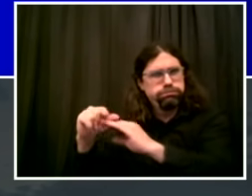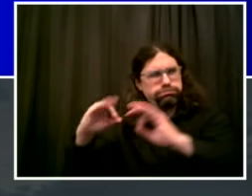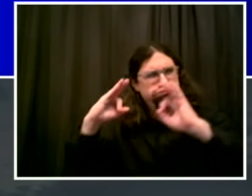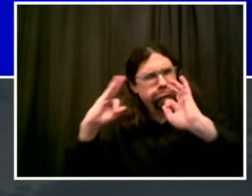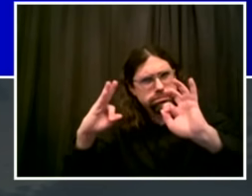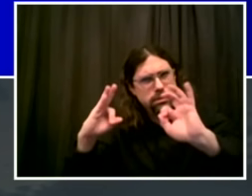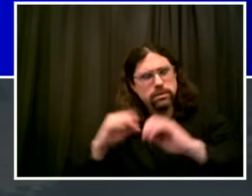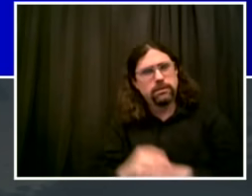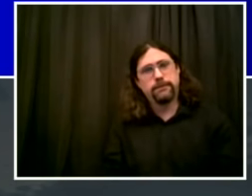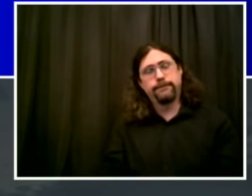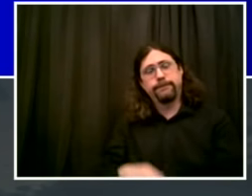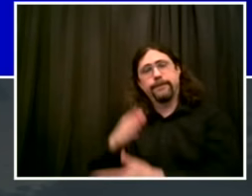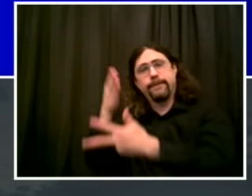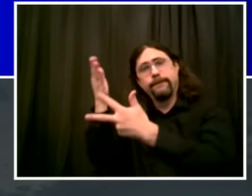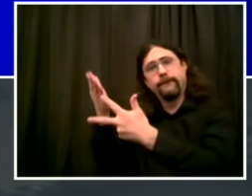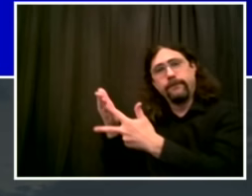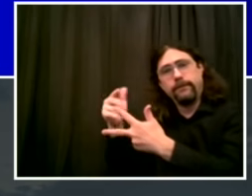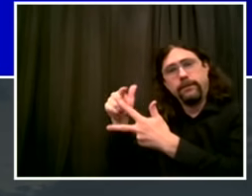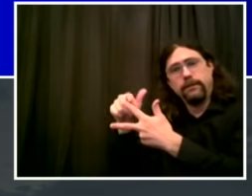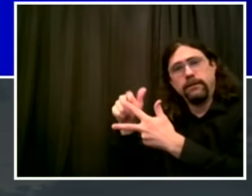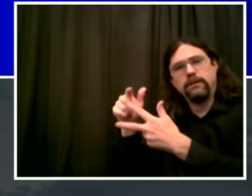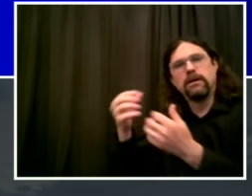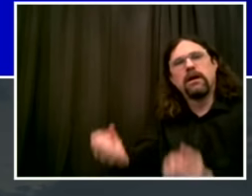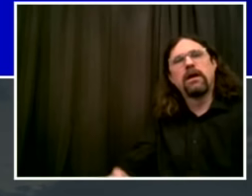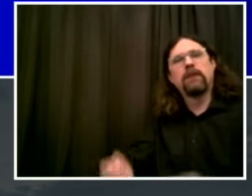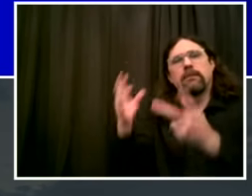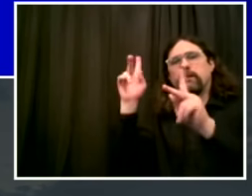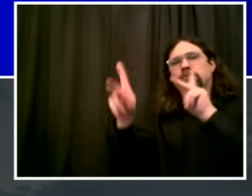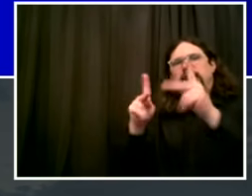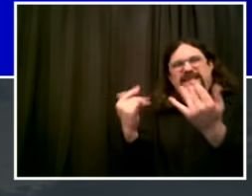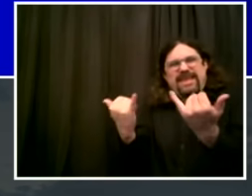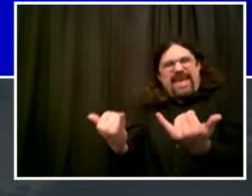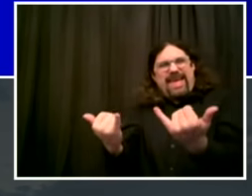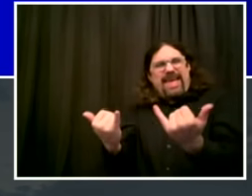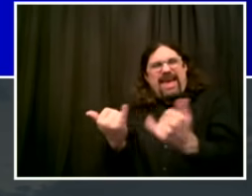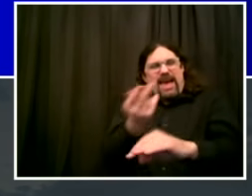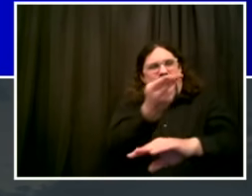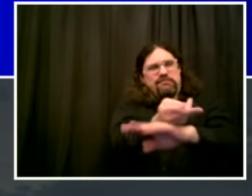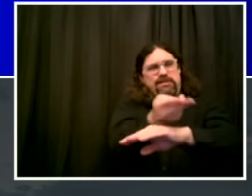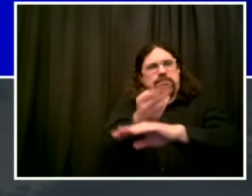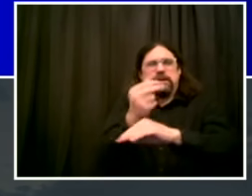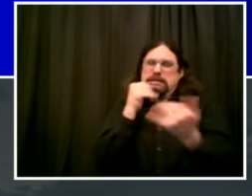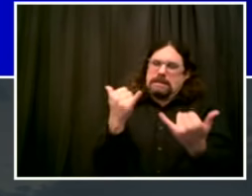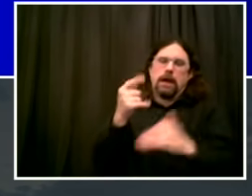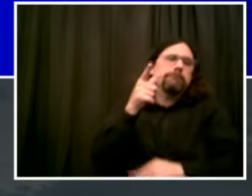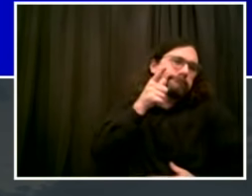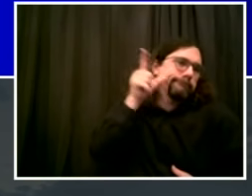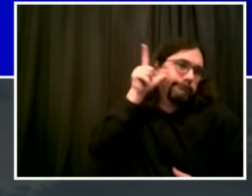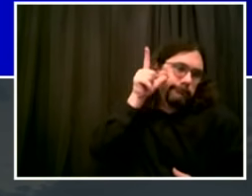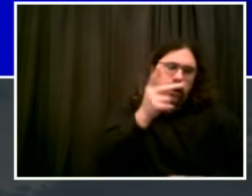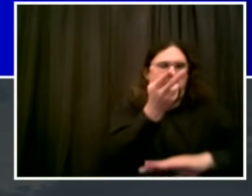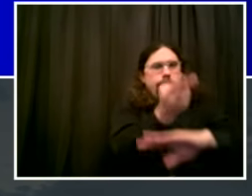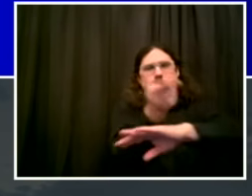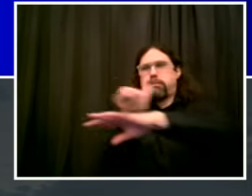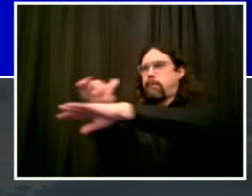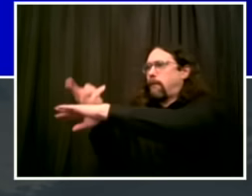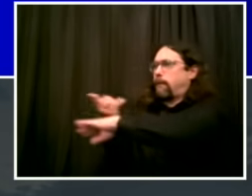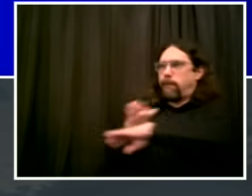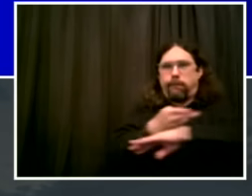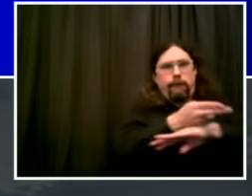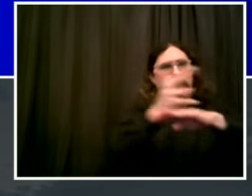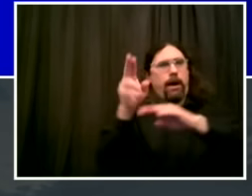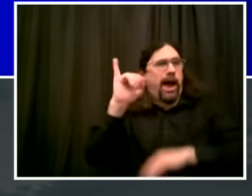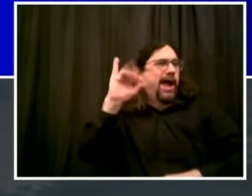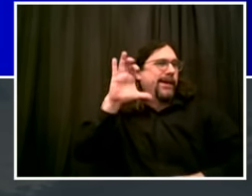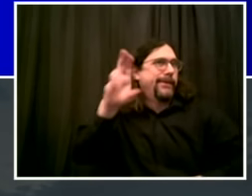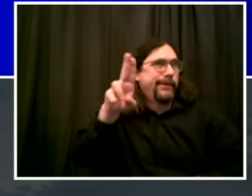health and hospitals for suspected COVID-19. That number went up. It only went up by a small amount in the scheme of things, from 537